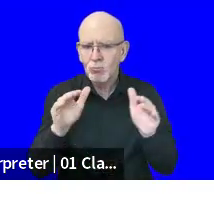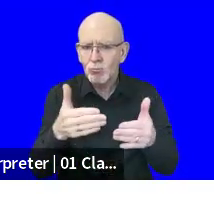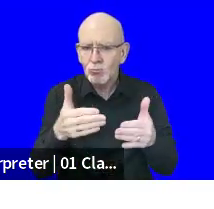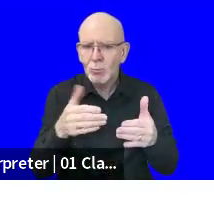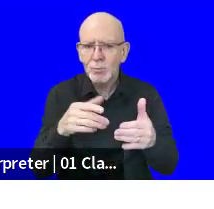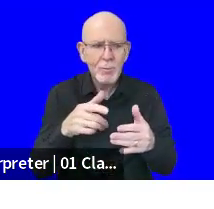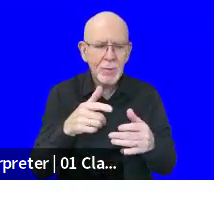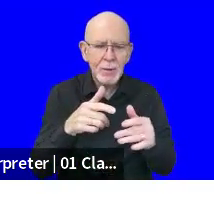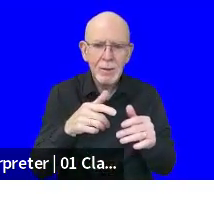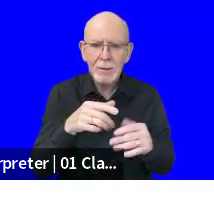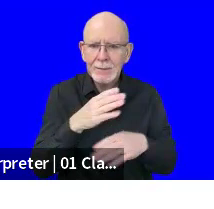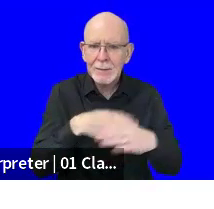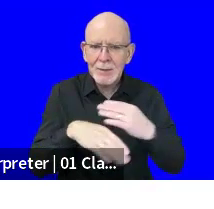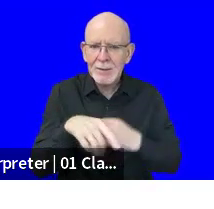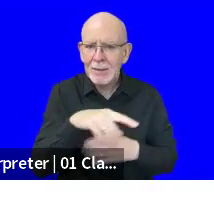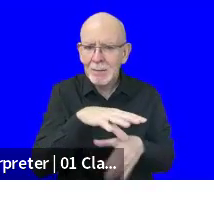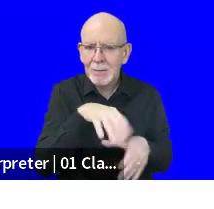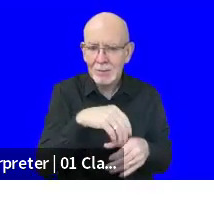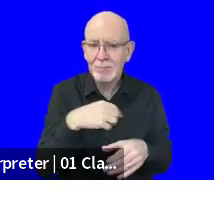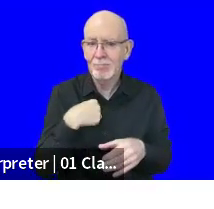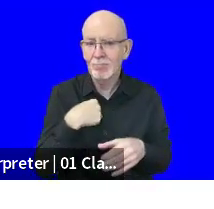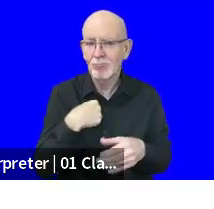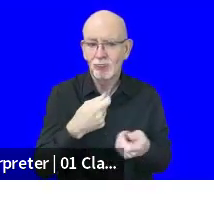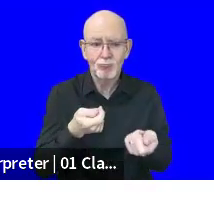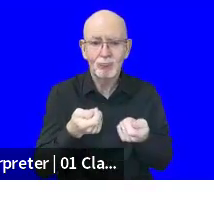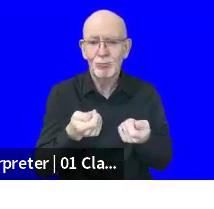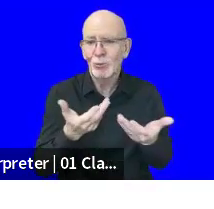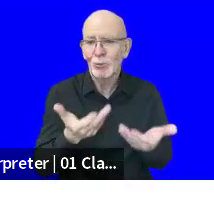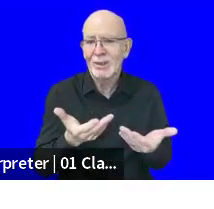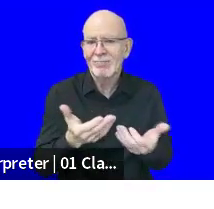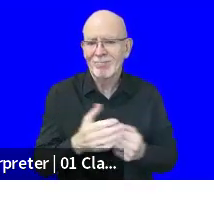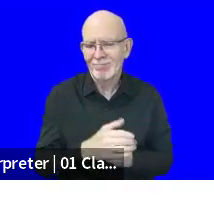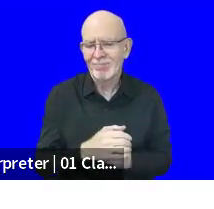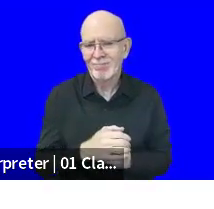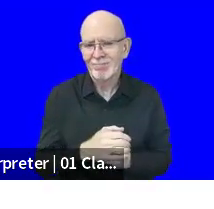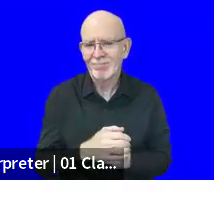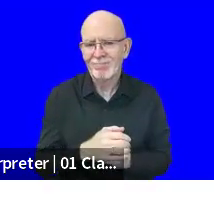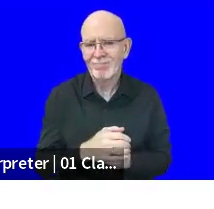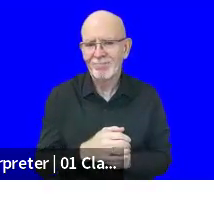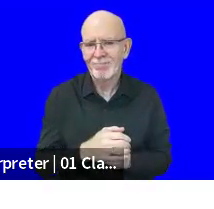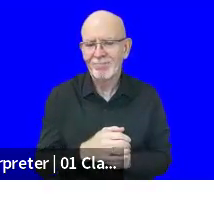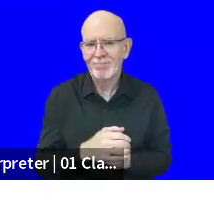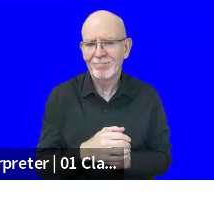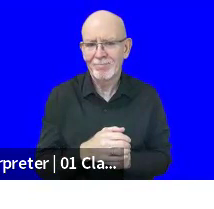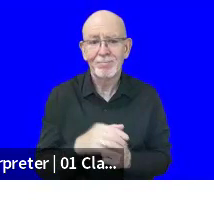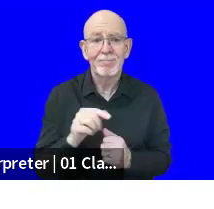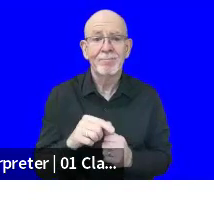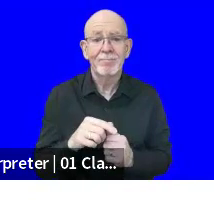This webinar is part of a series that we are organizing with